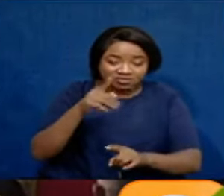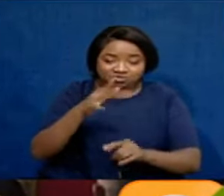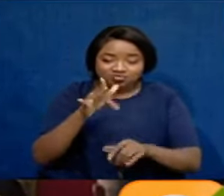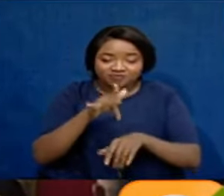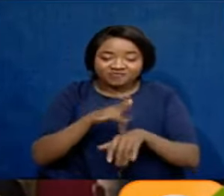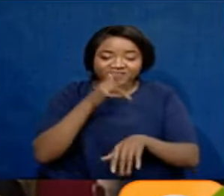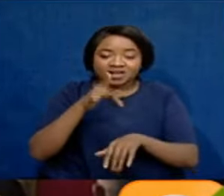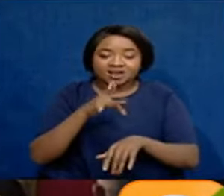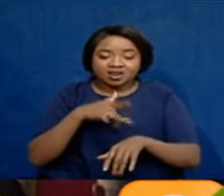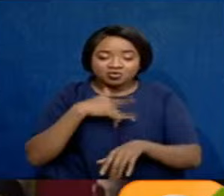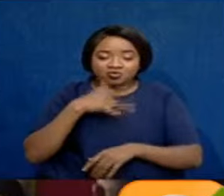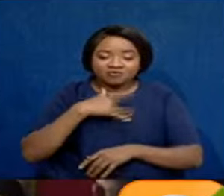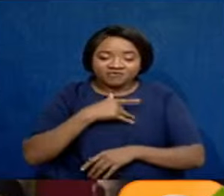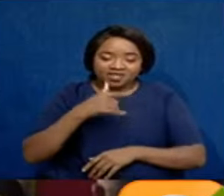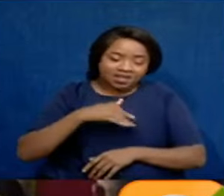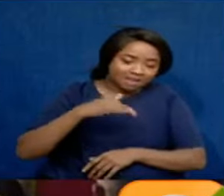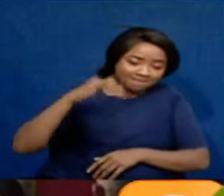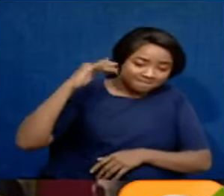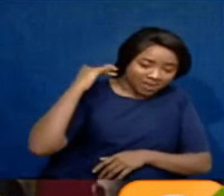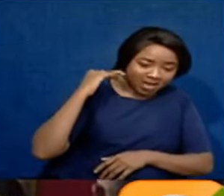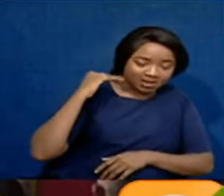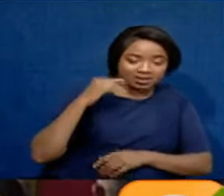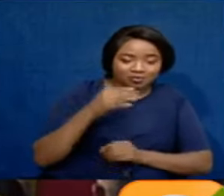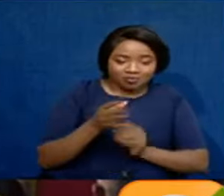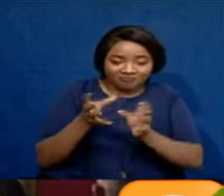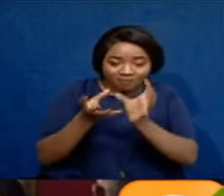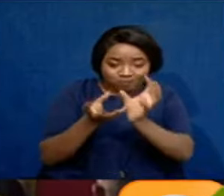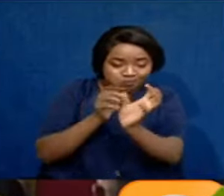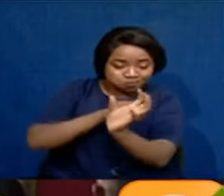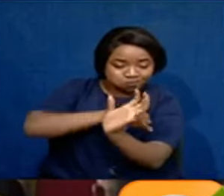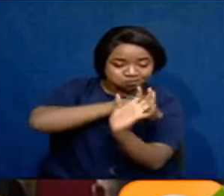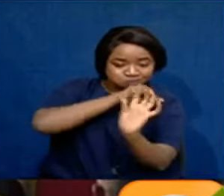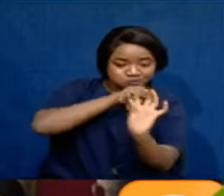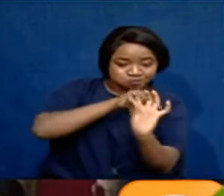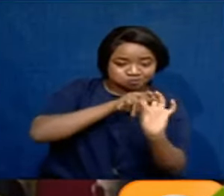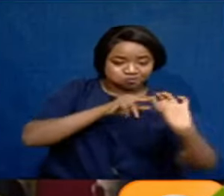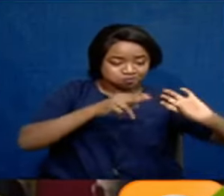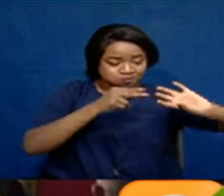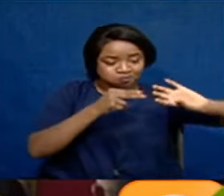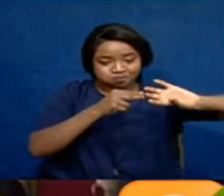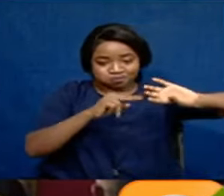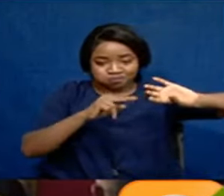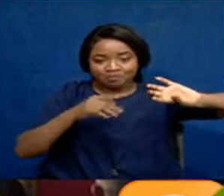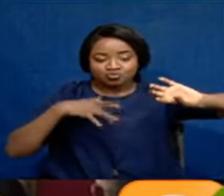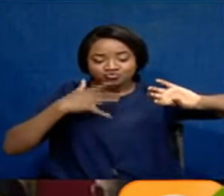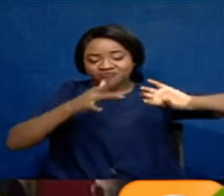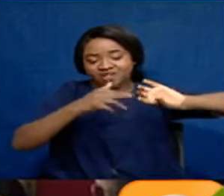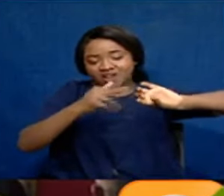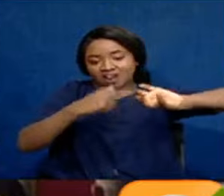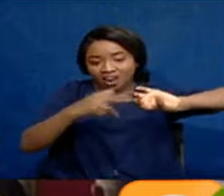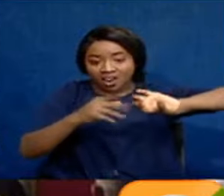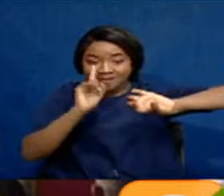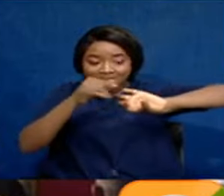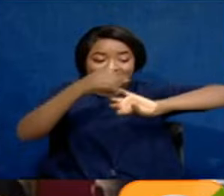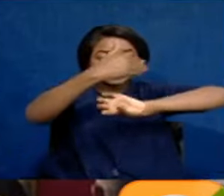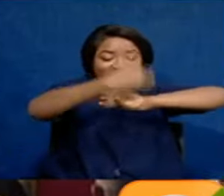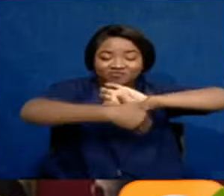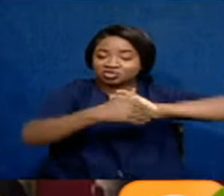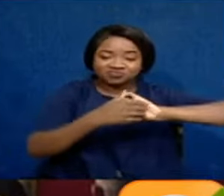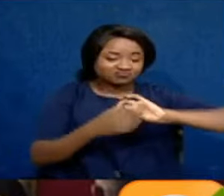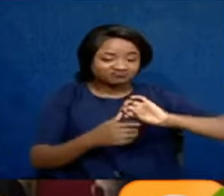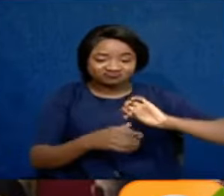of it. Number two, by the time you're feeling it, it's a very advanced disease. Mm-hmm. And therefore, some groups have actually omitted the issue